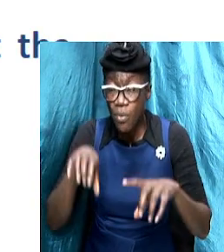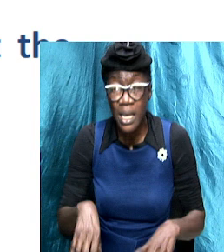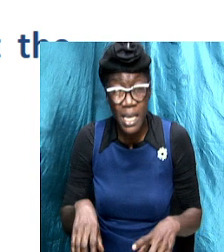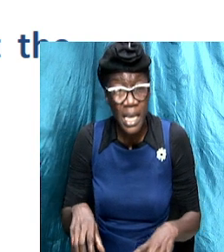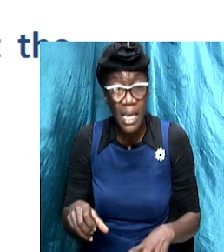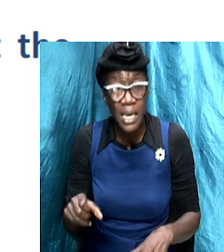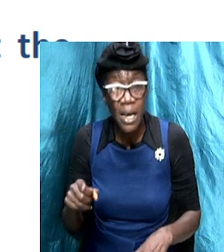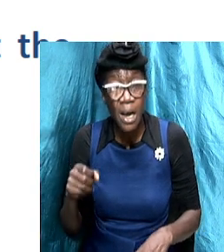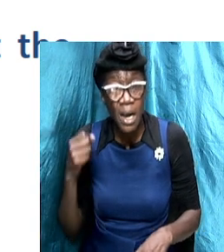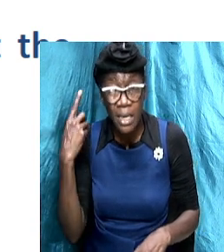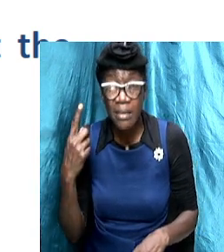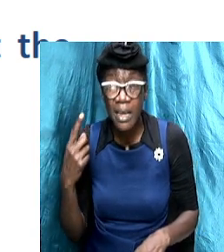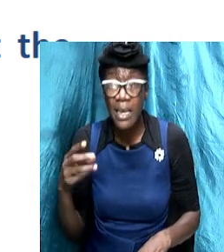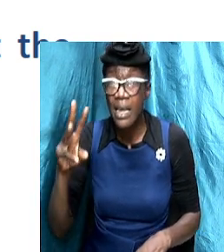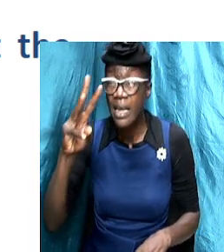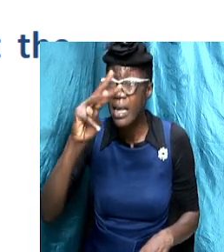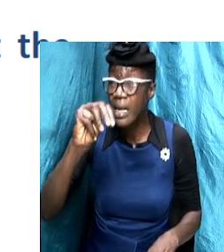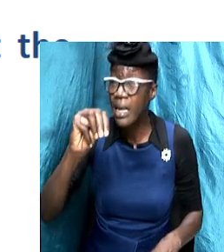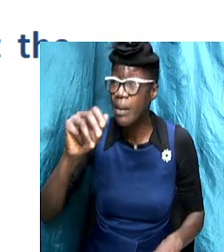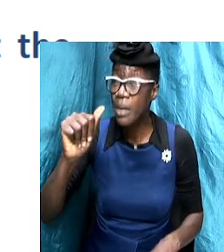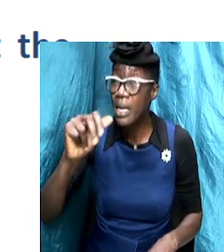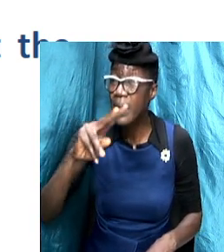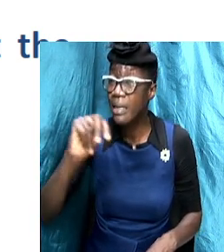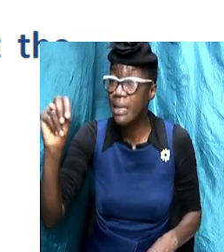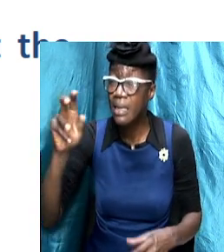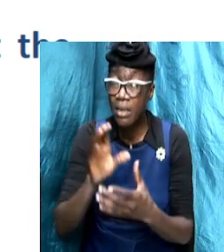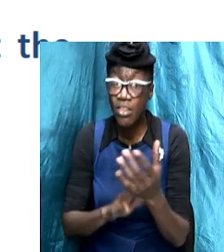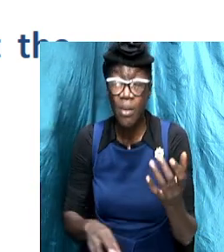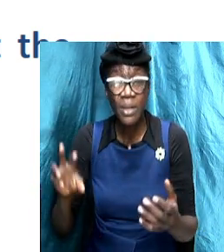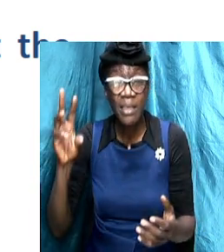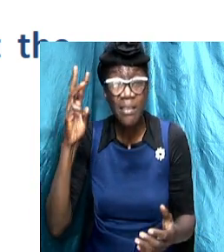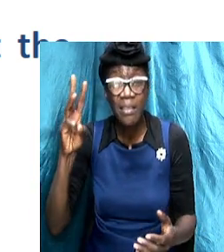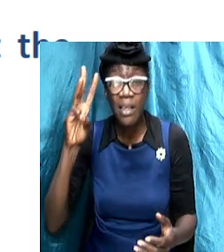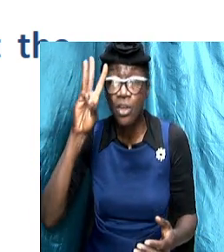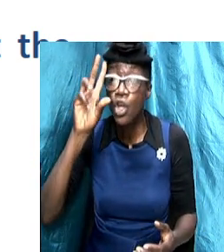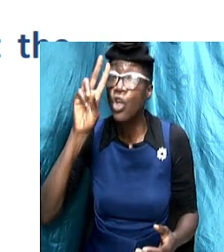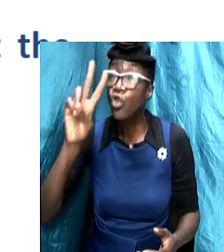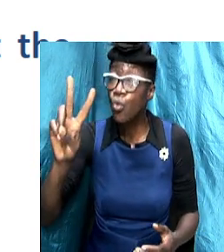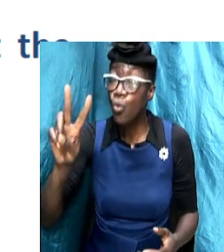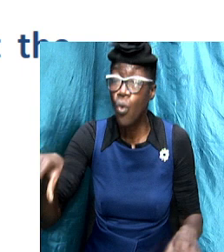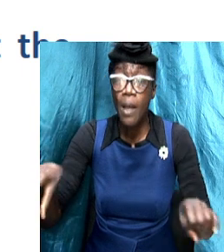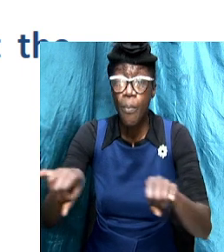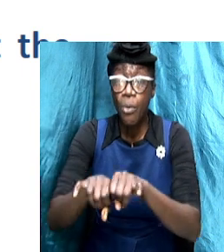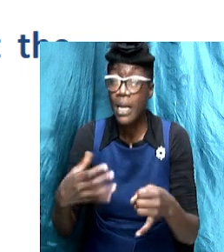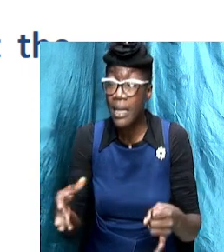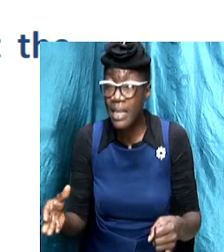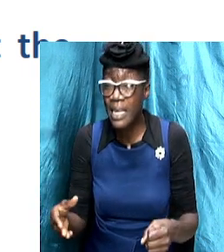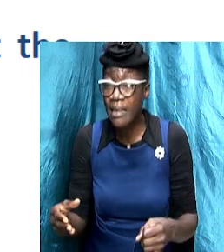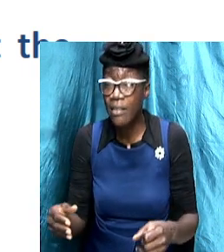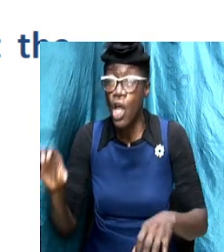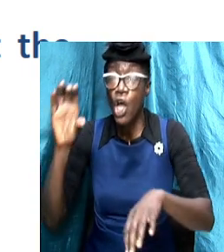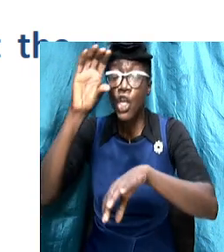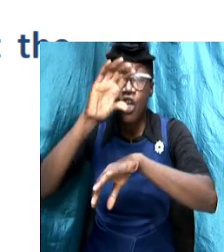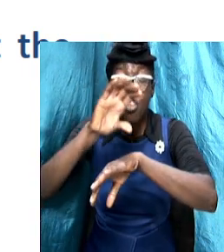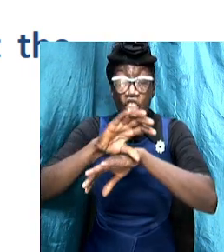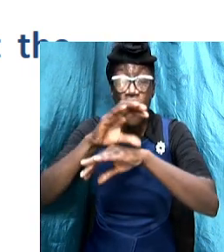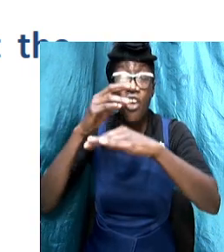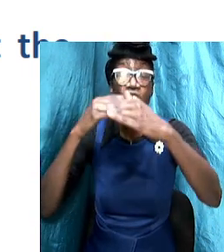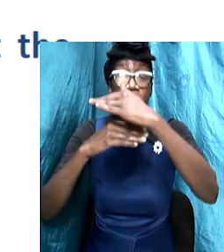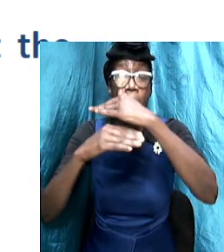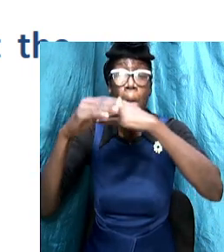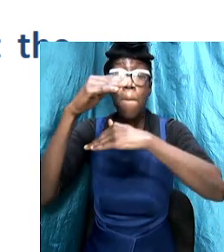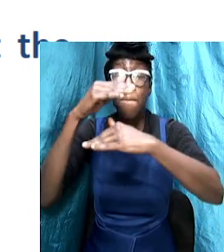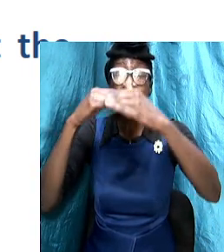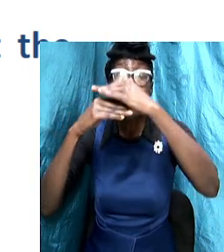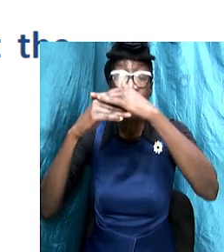Matthew chapter 16 two important things. One, the church is built upon an